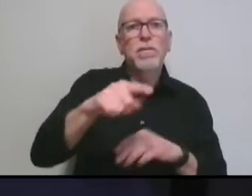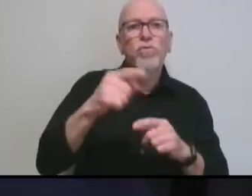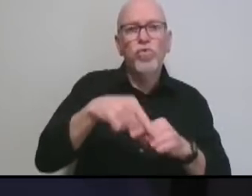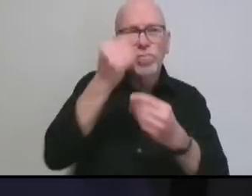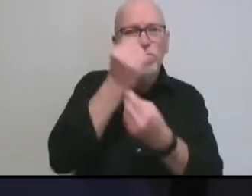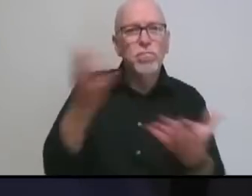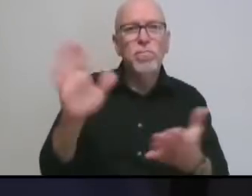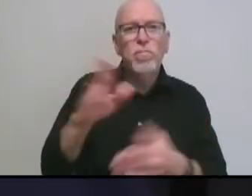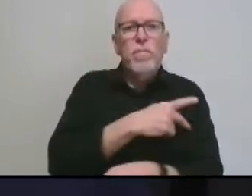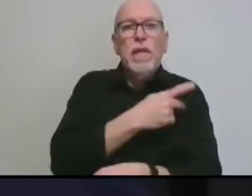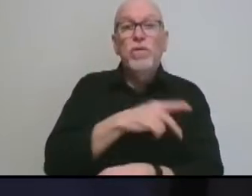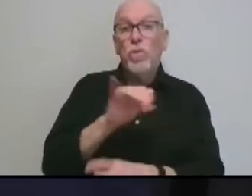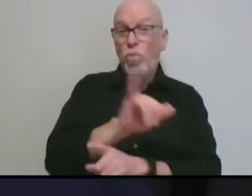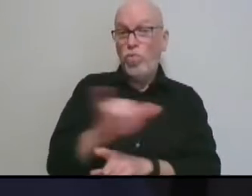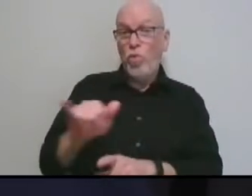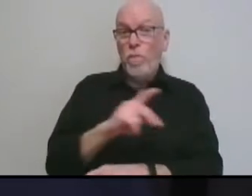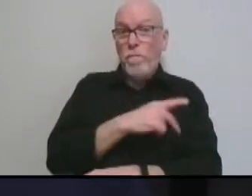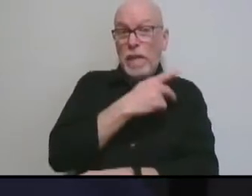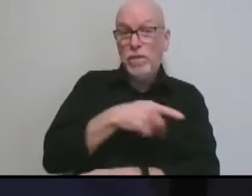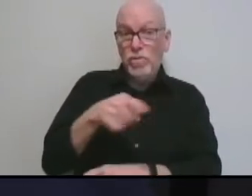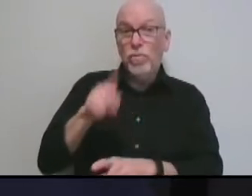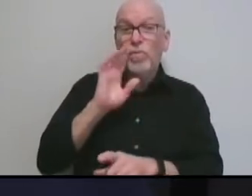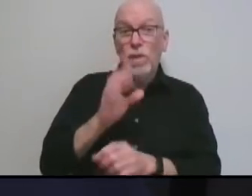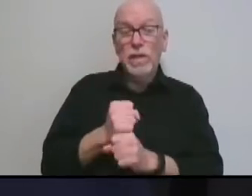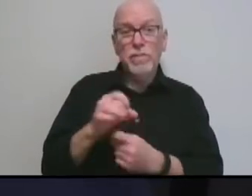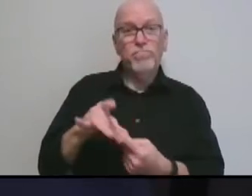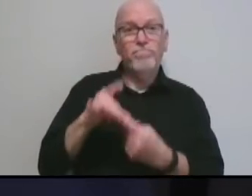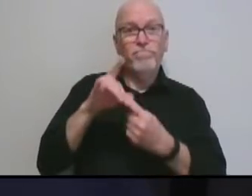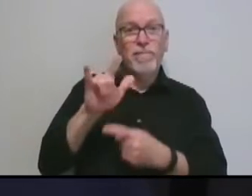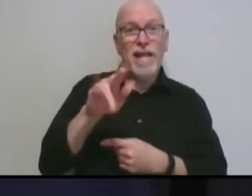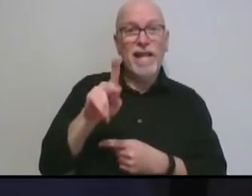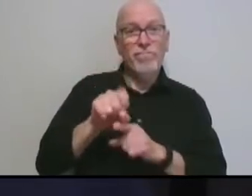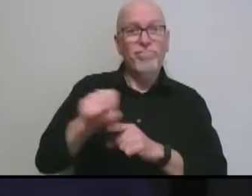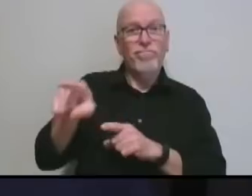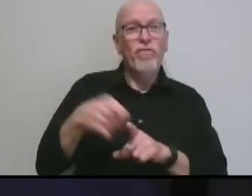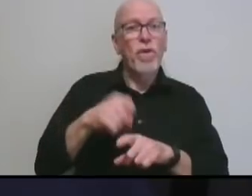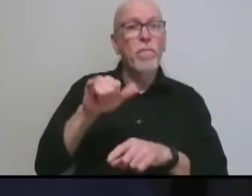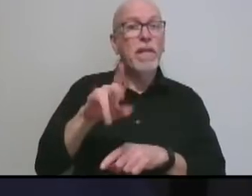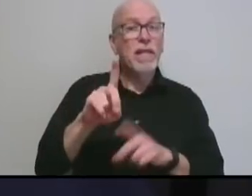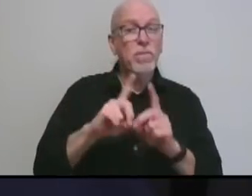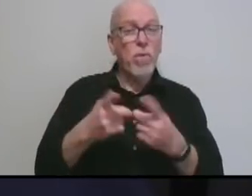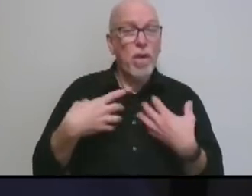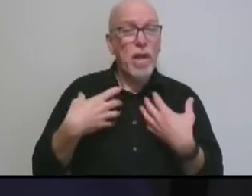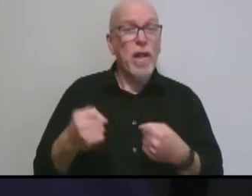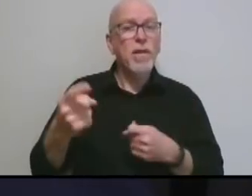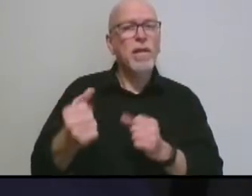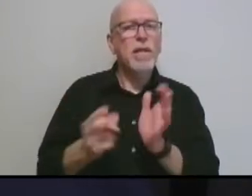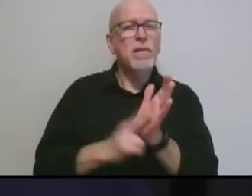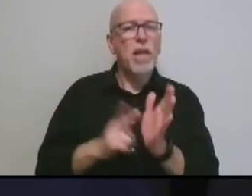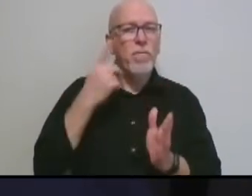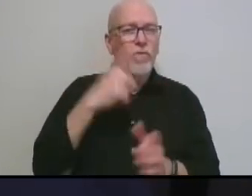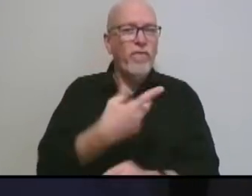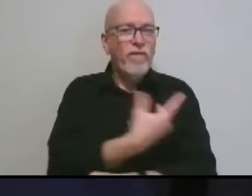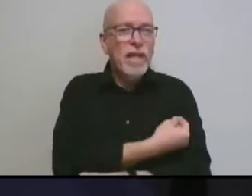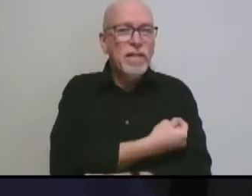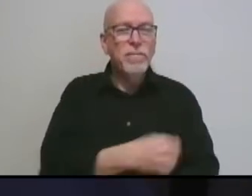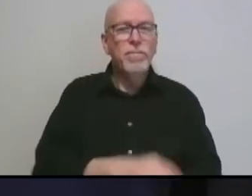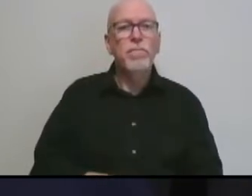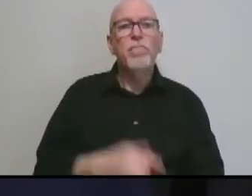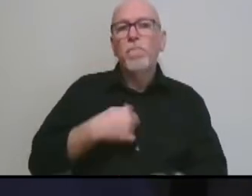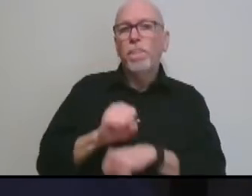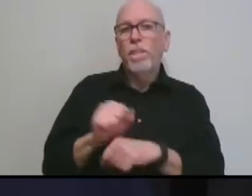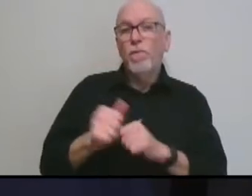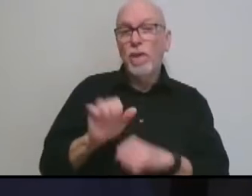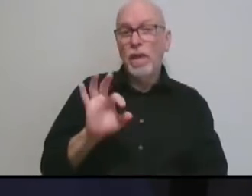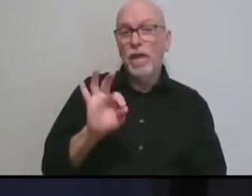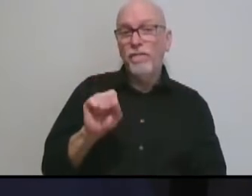And these at-risk individuals will receive a unique link from the Indiana Department of Health to sign up for vaccine. We will work with